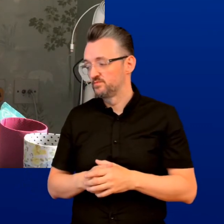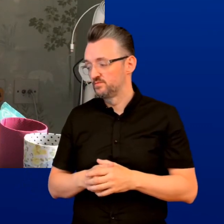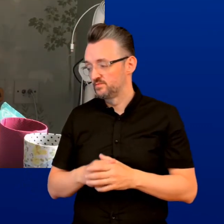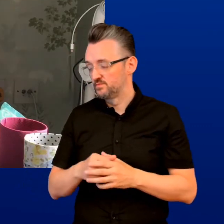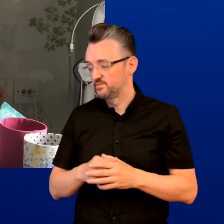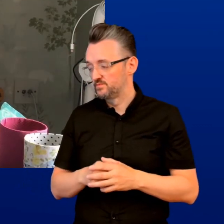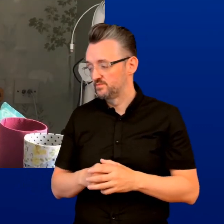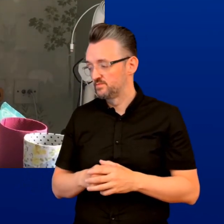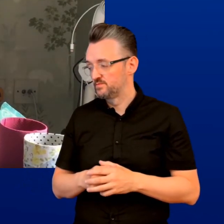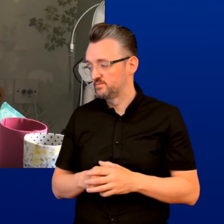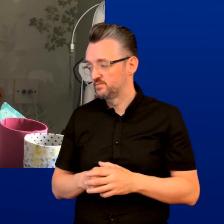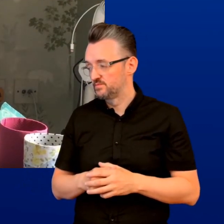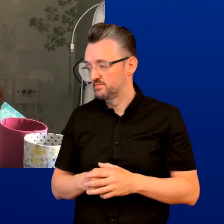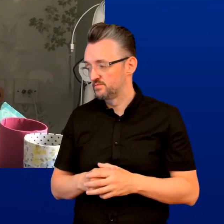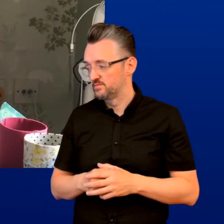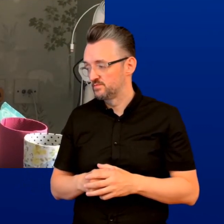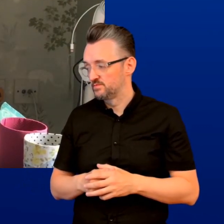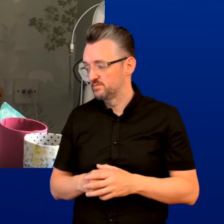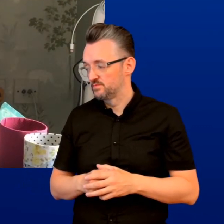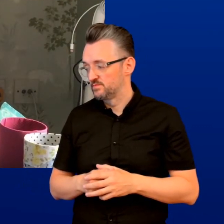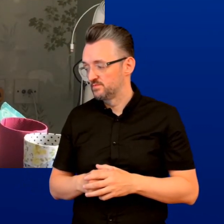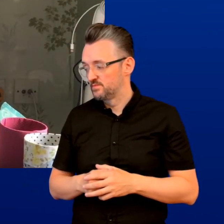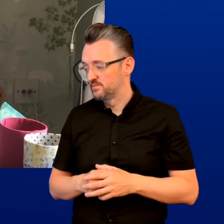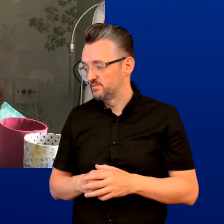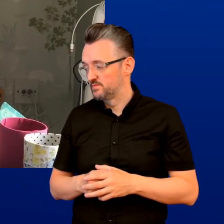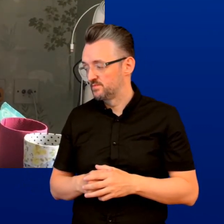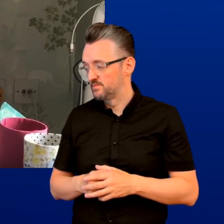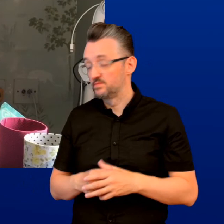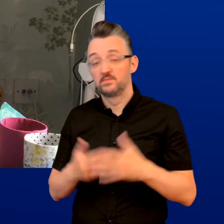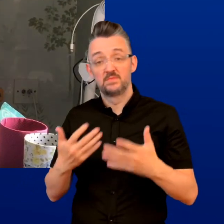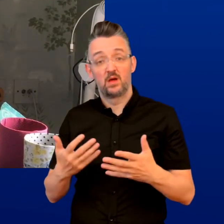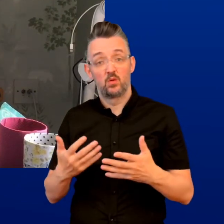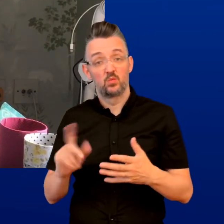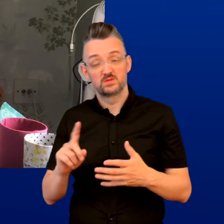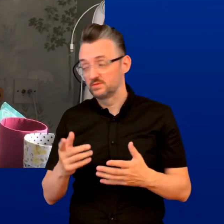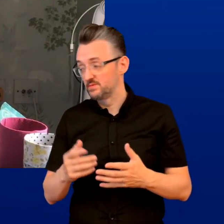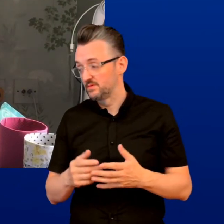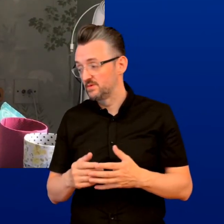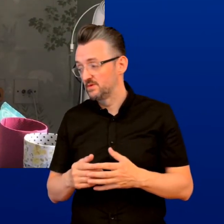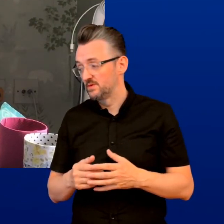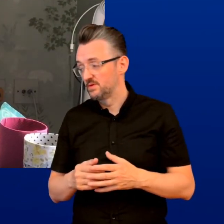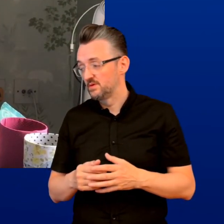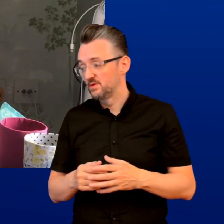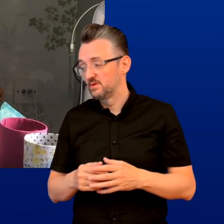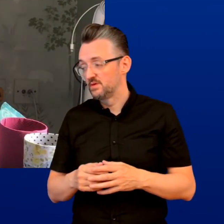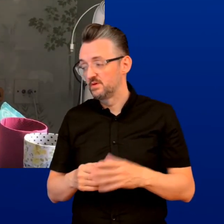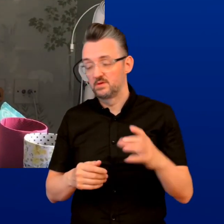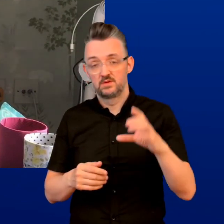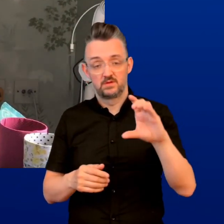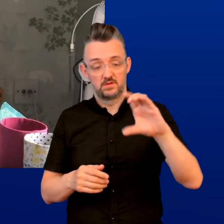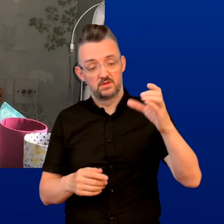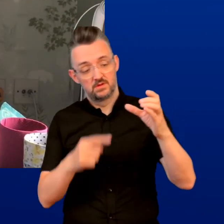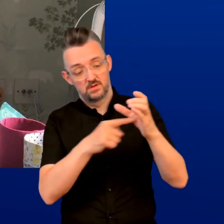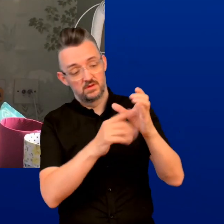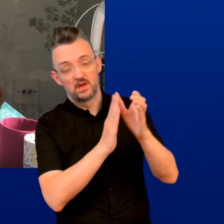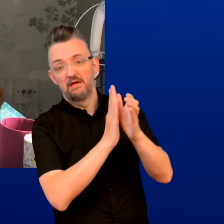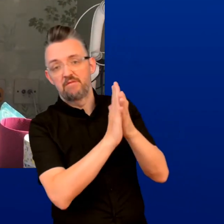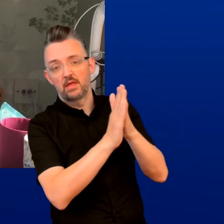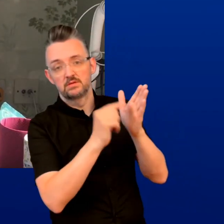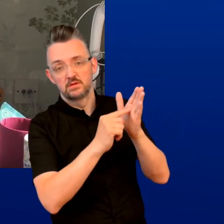So yeah, that's about it now. Then what I would do then is I would put glue